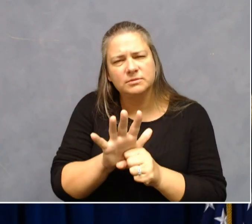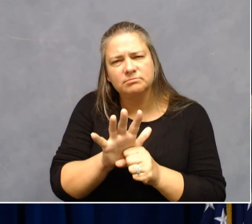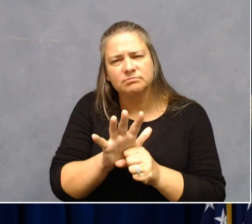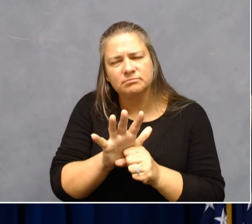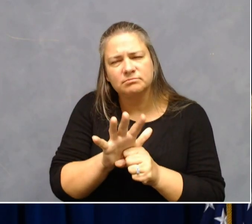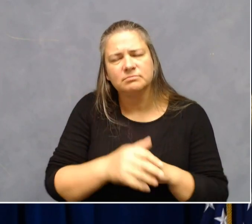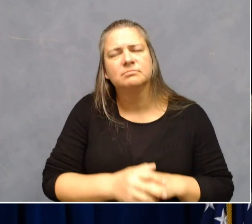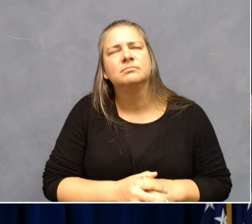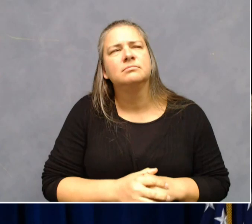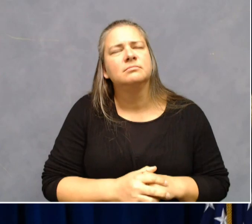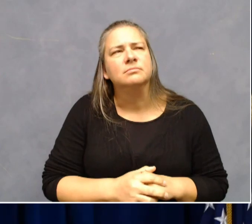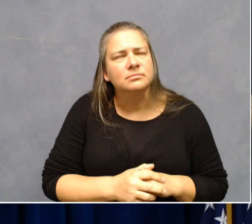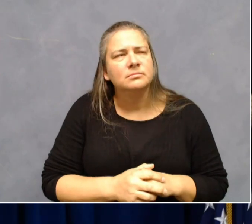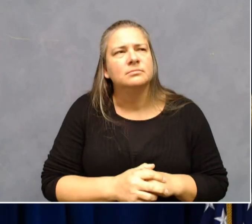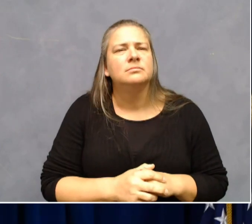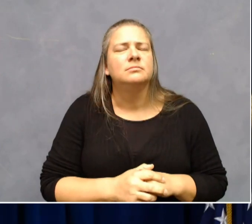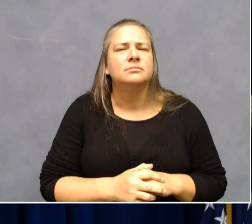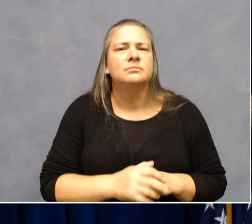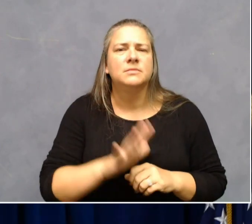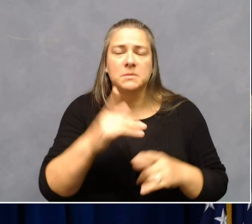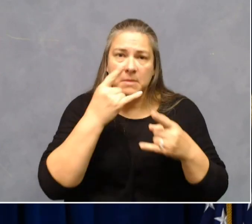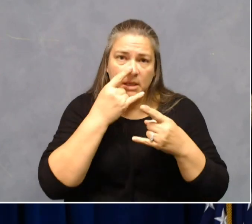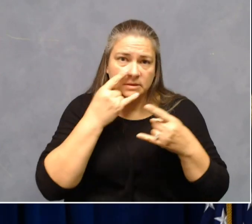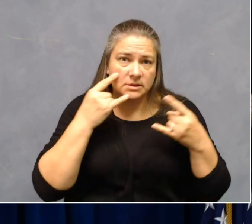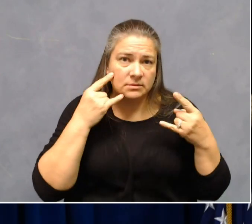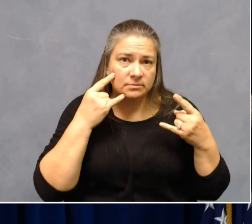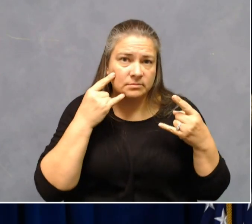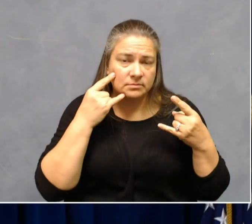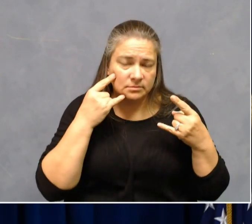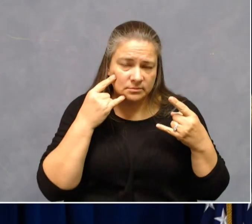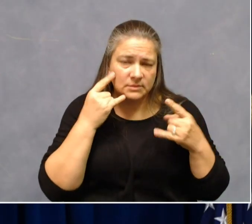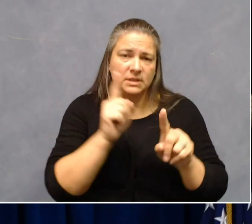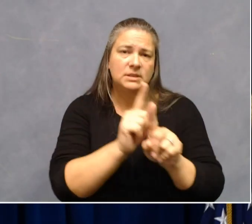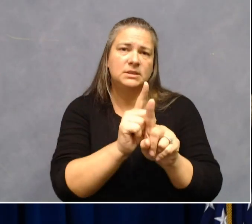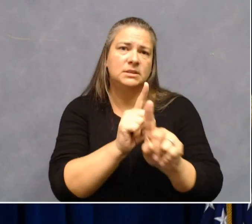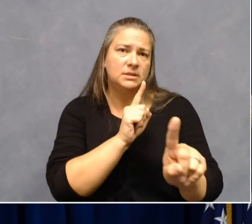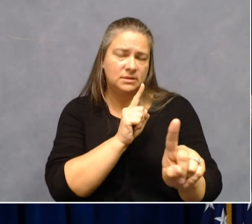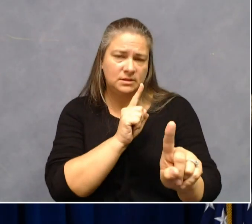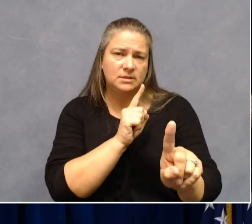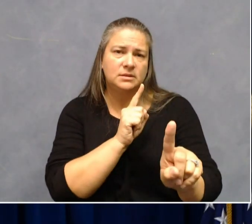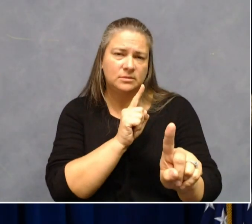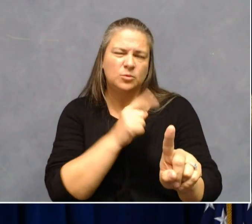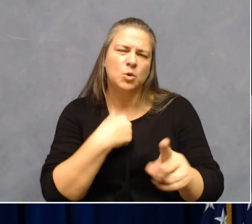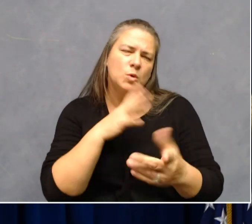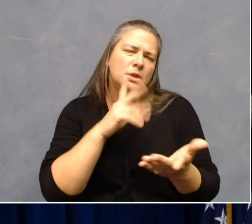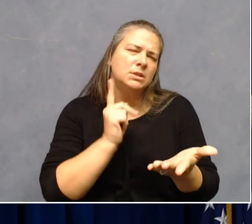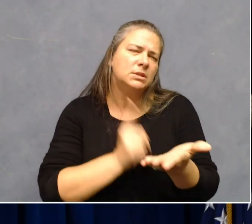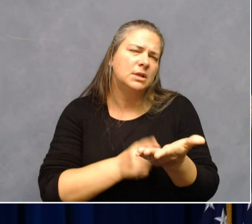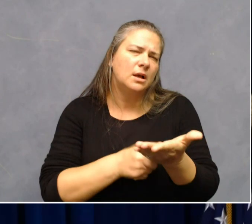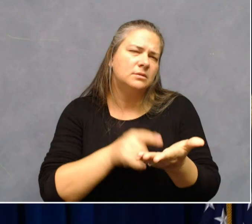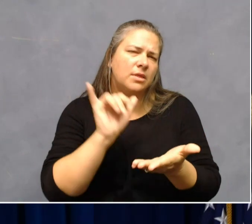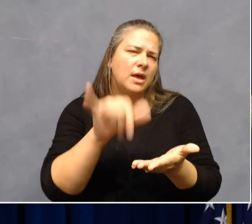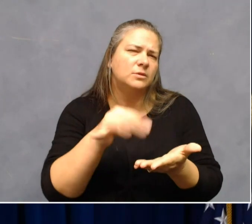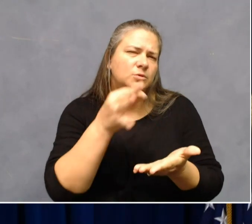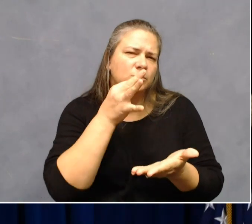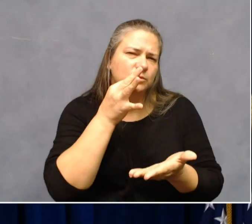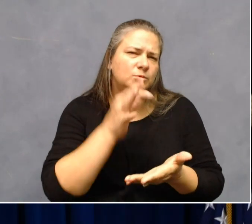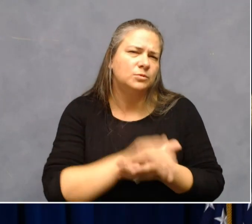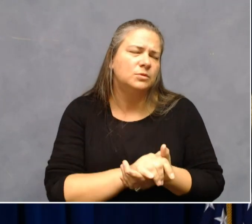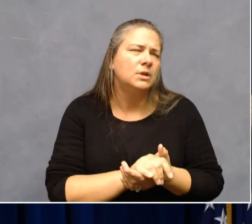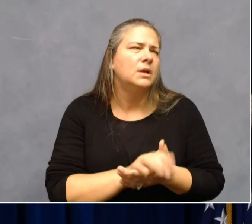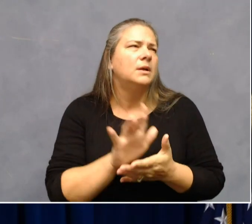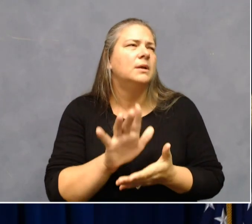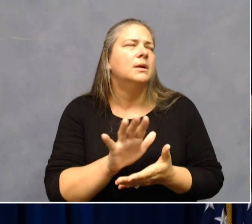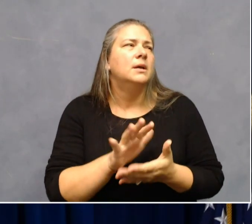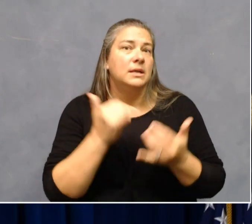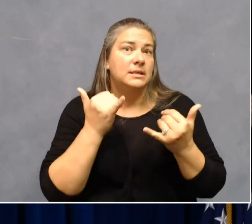Let's wear our masks. Let's engage in social distancing. We'll talk a little bit about that here in a minute. First, we have a